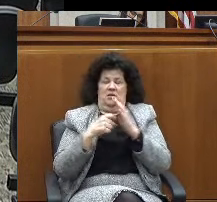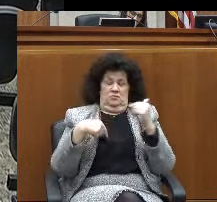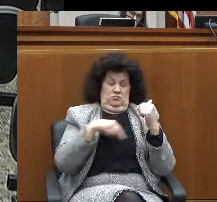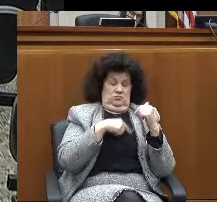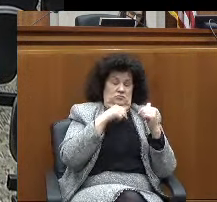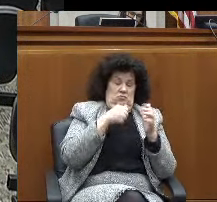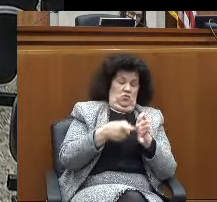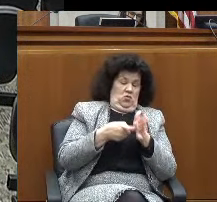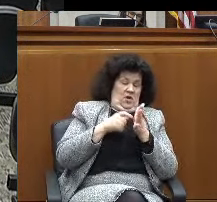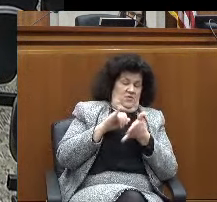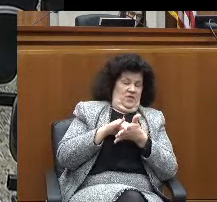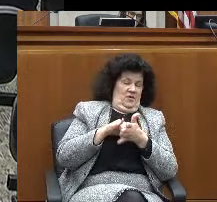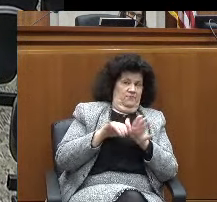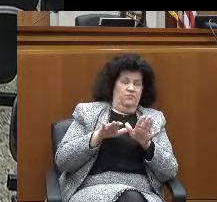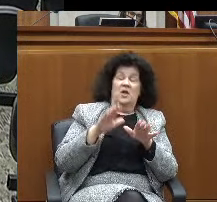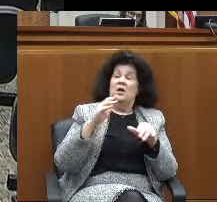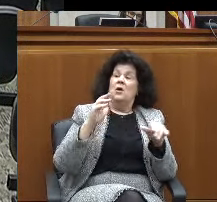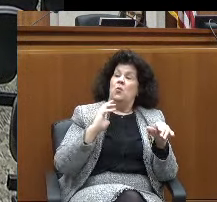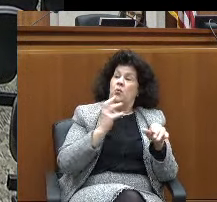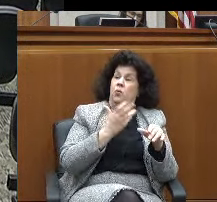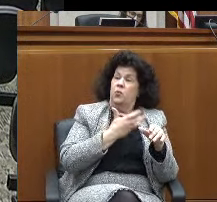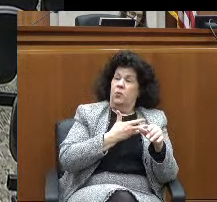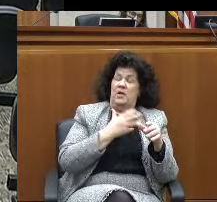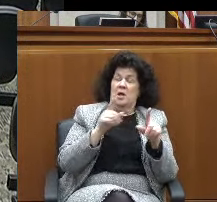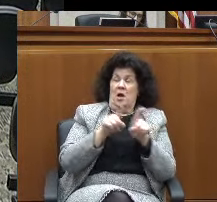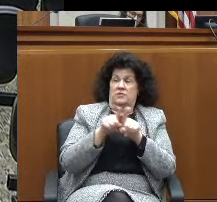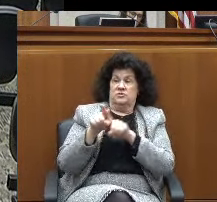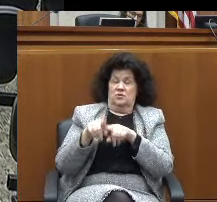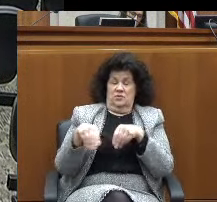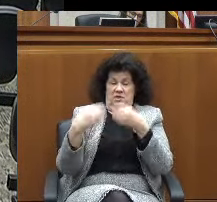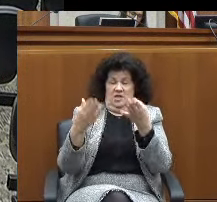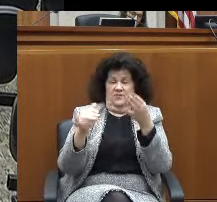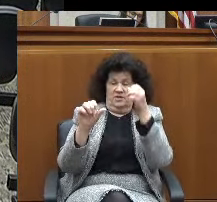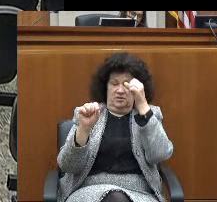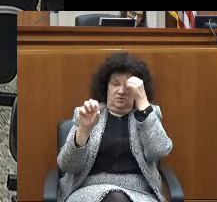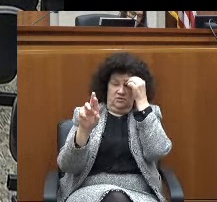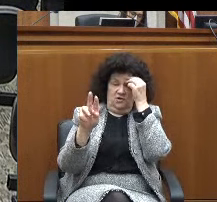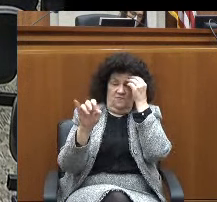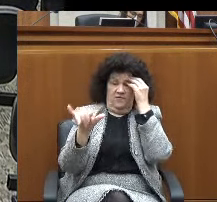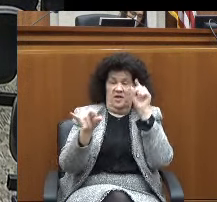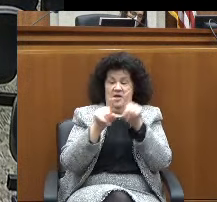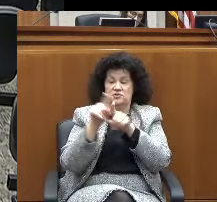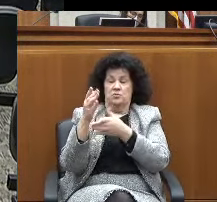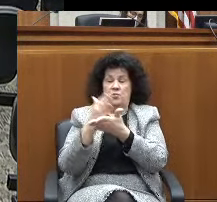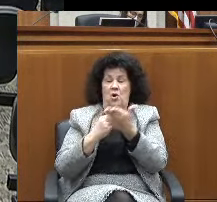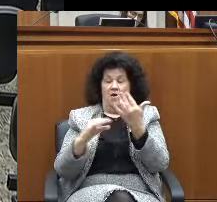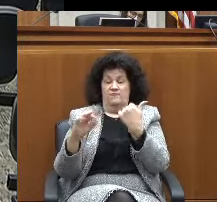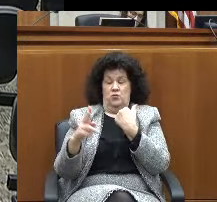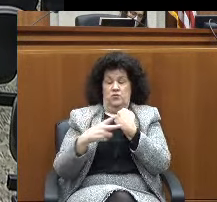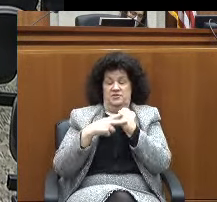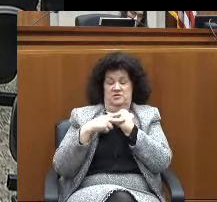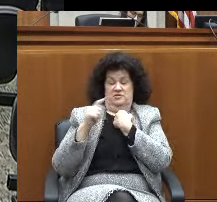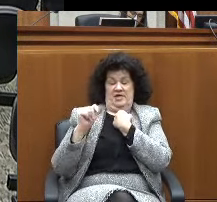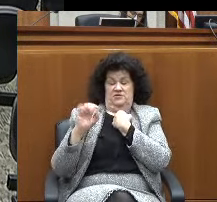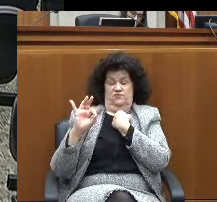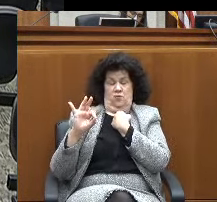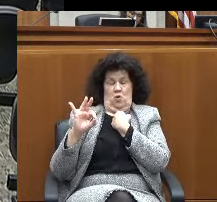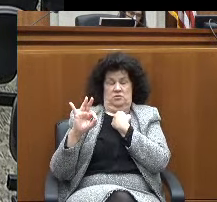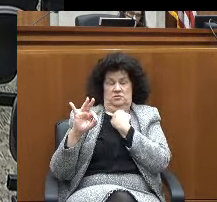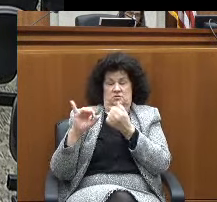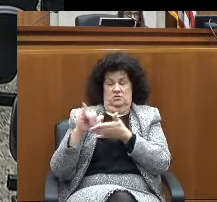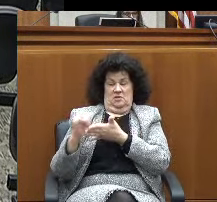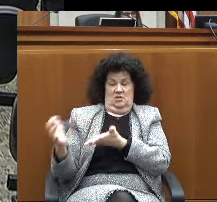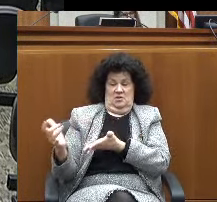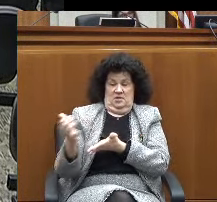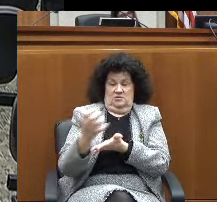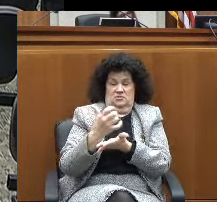that. The second thing is we administered a survey, as you all know, as part of the retention task force that collected the perceptions